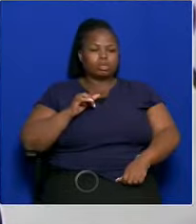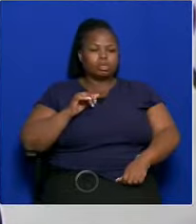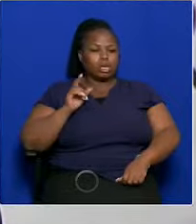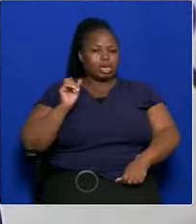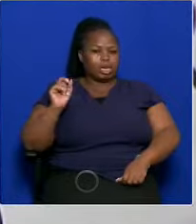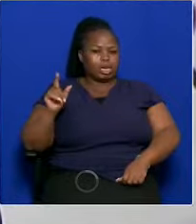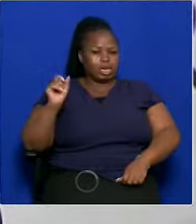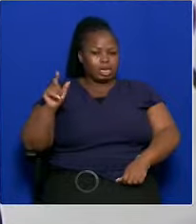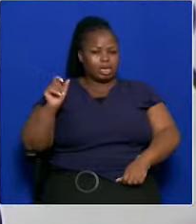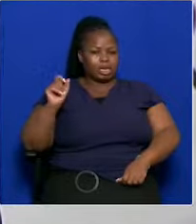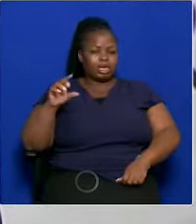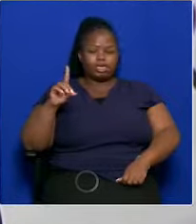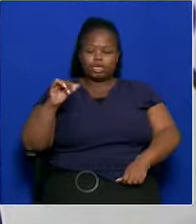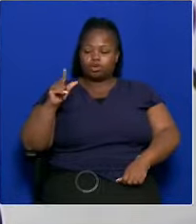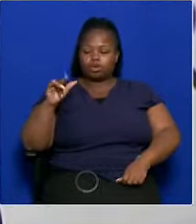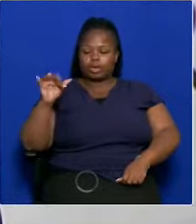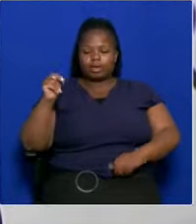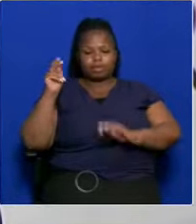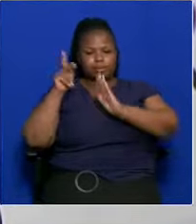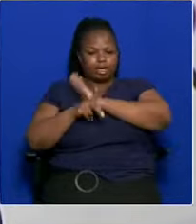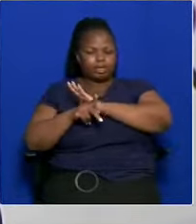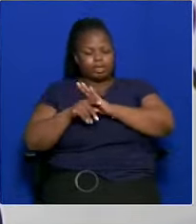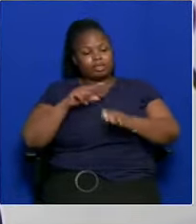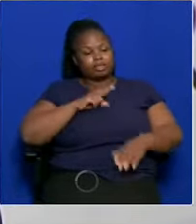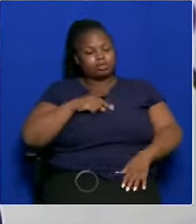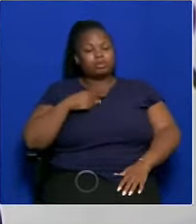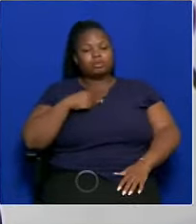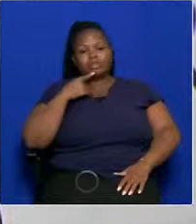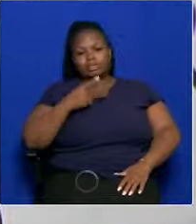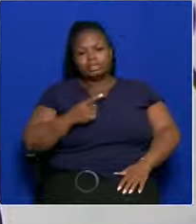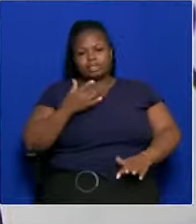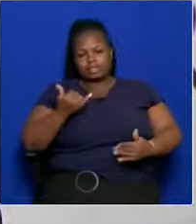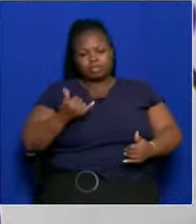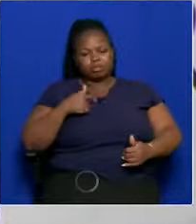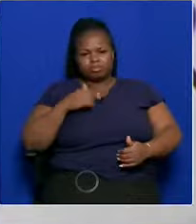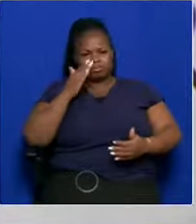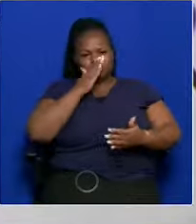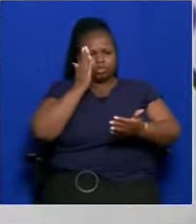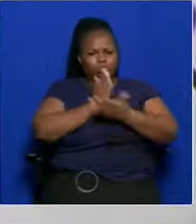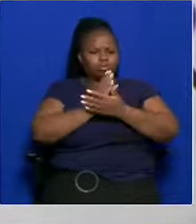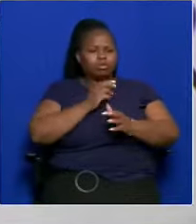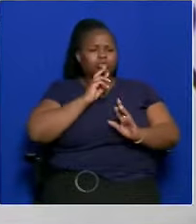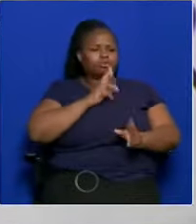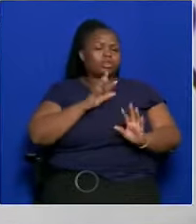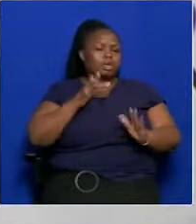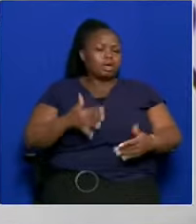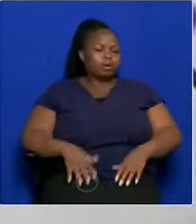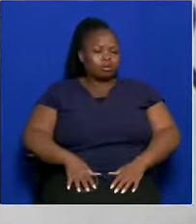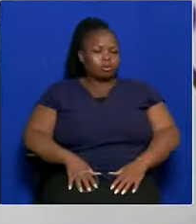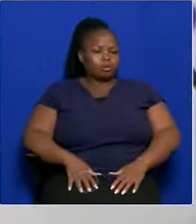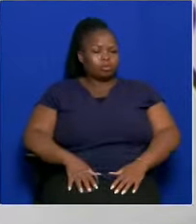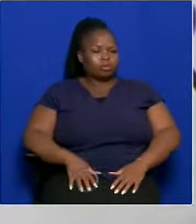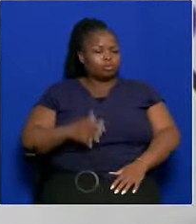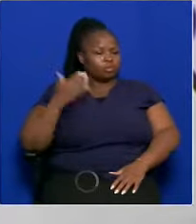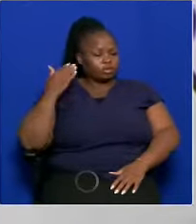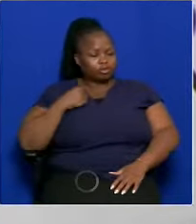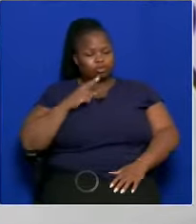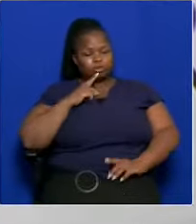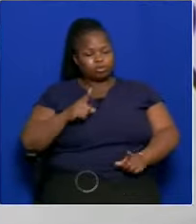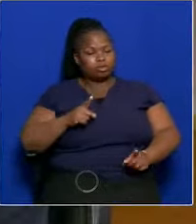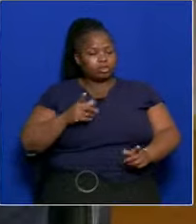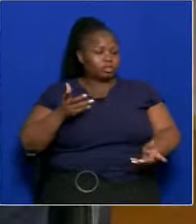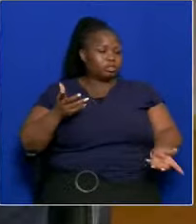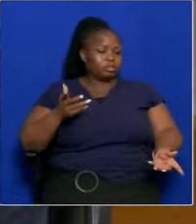why I'm saying now I'm not sure how to respond, because I responded before. Okay. I responded. Yes. May